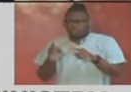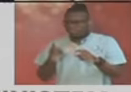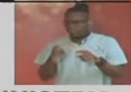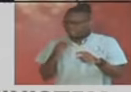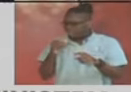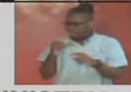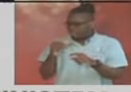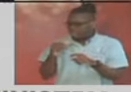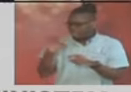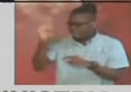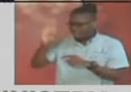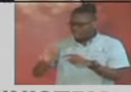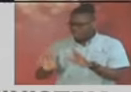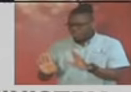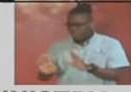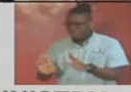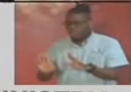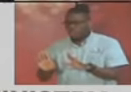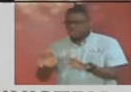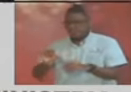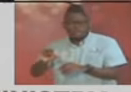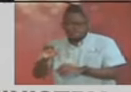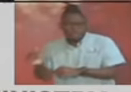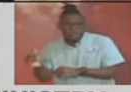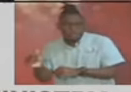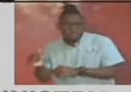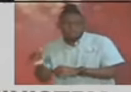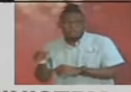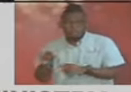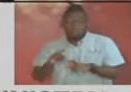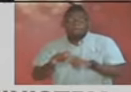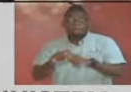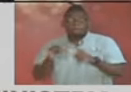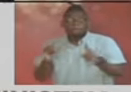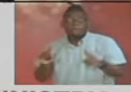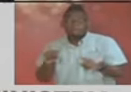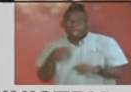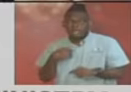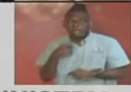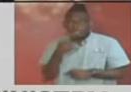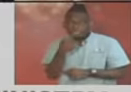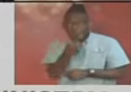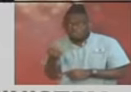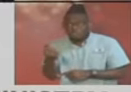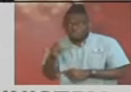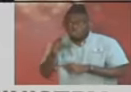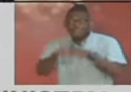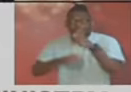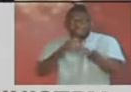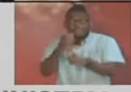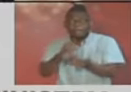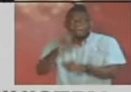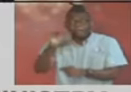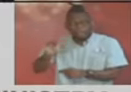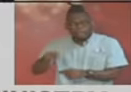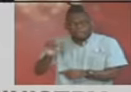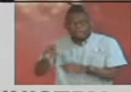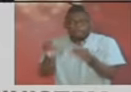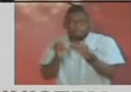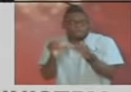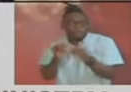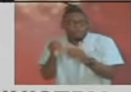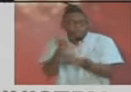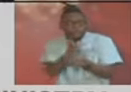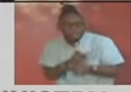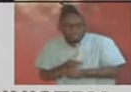But what the message with the variants here is that, we have to be more vigilant. Once there